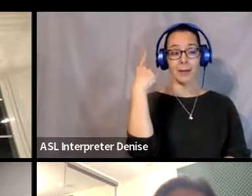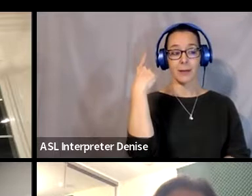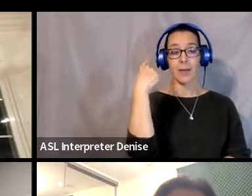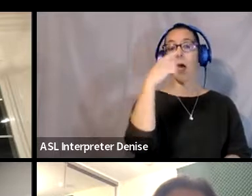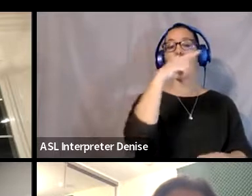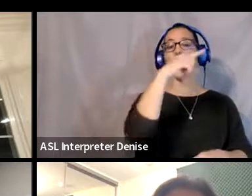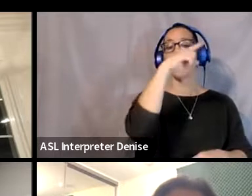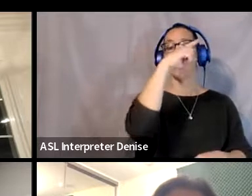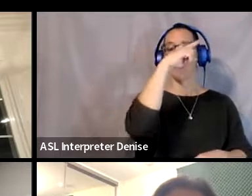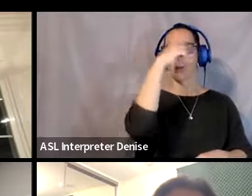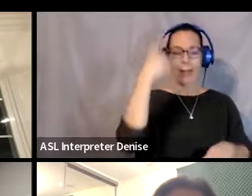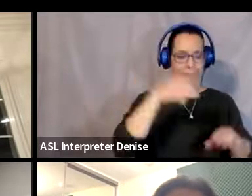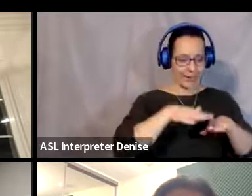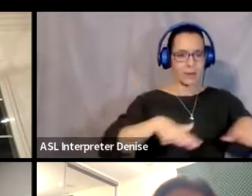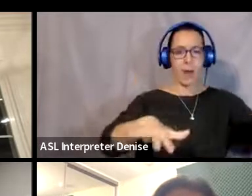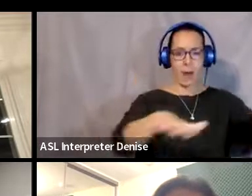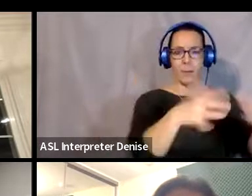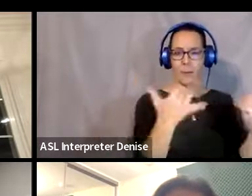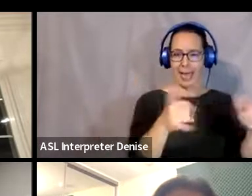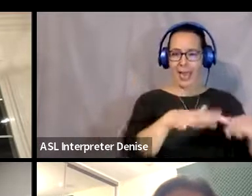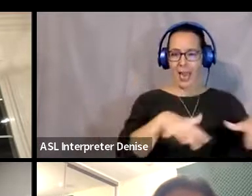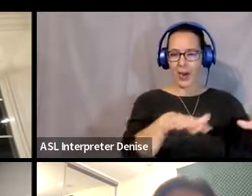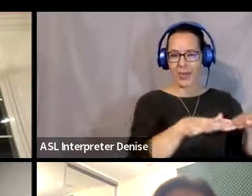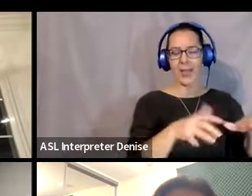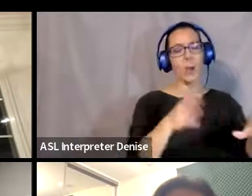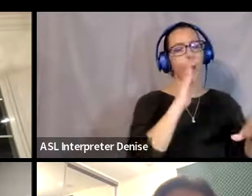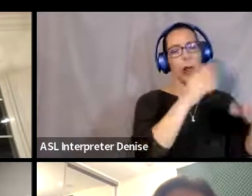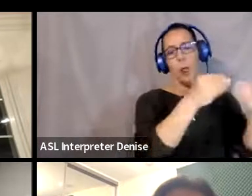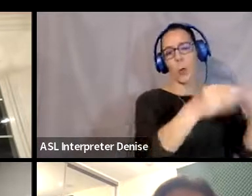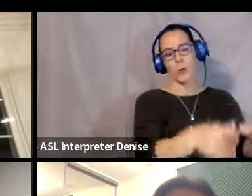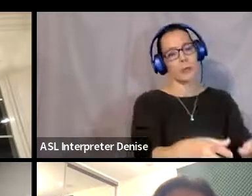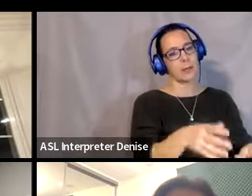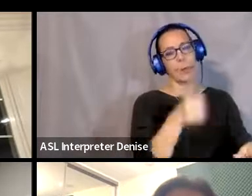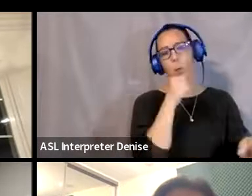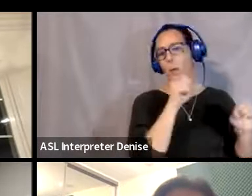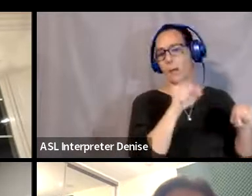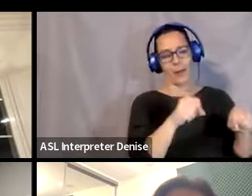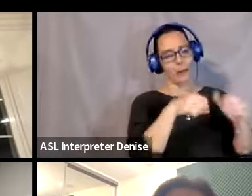blacktop, the entire blacktop, and